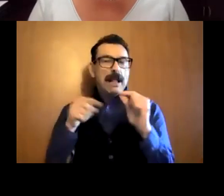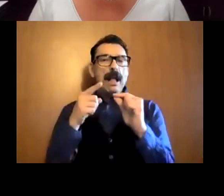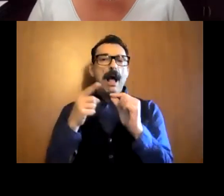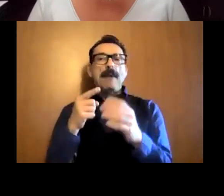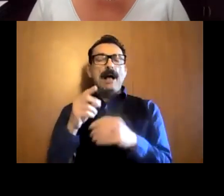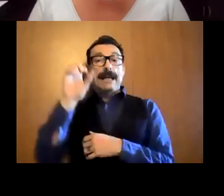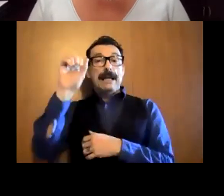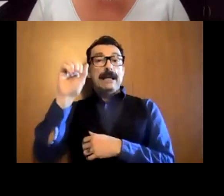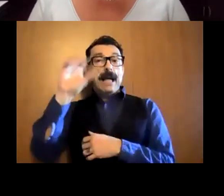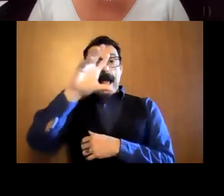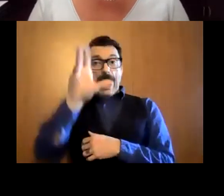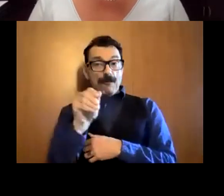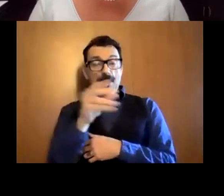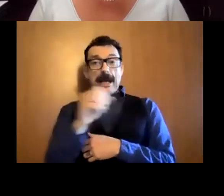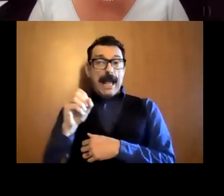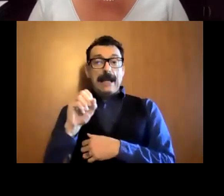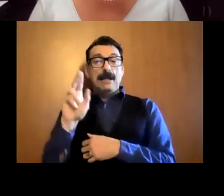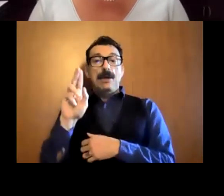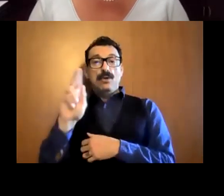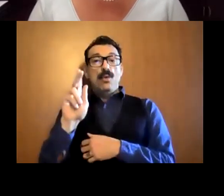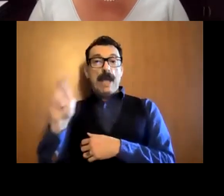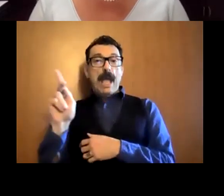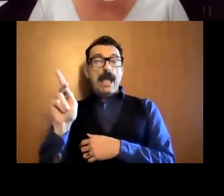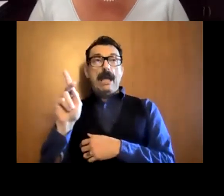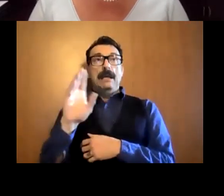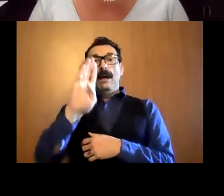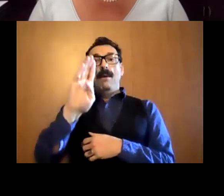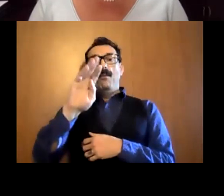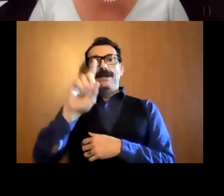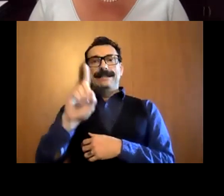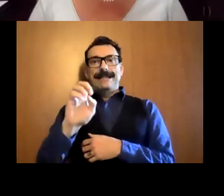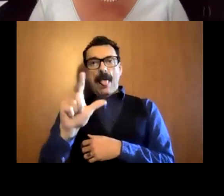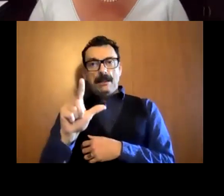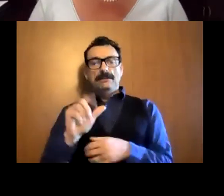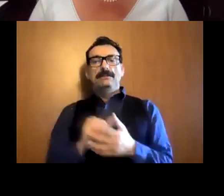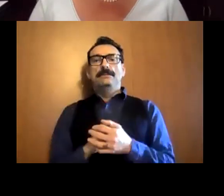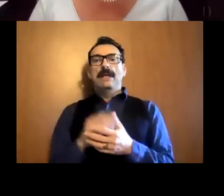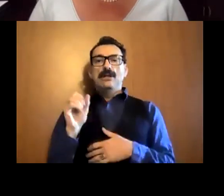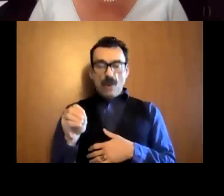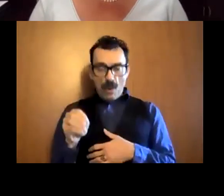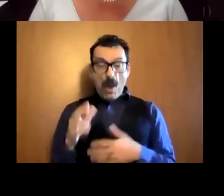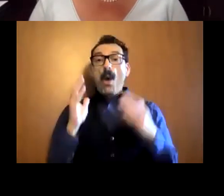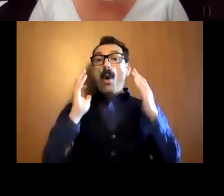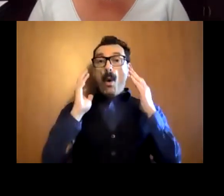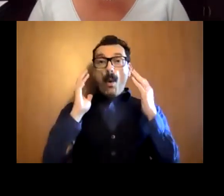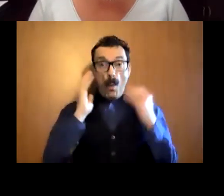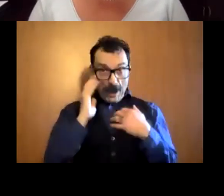And so far, the data is showing us that the current vaccines that we have been protective against these